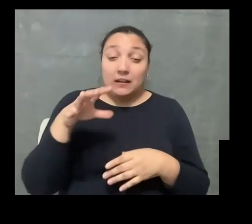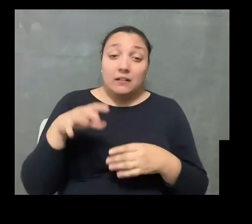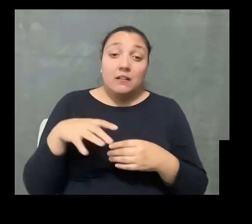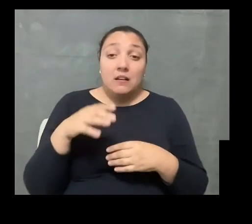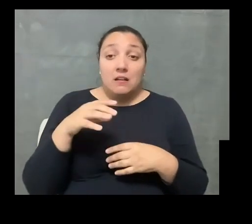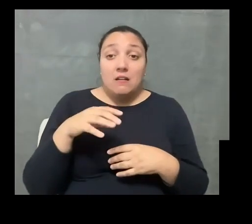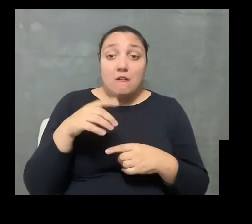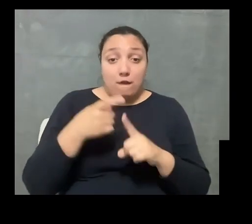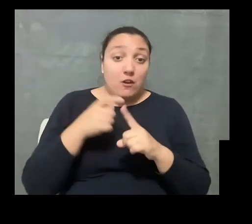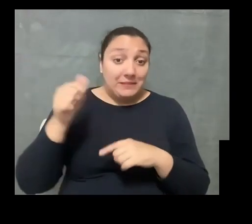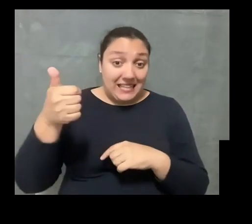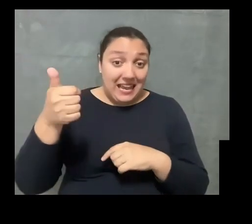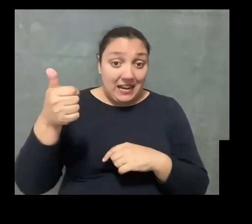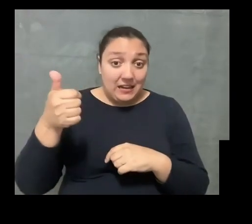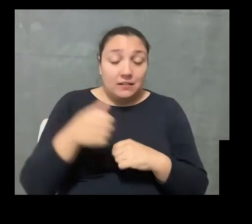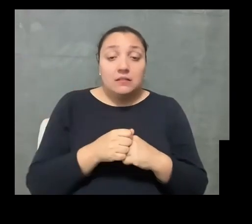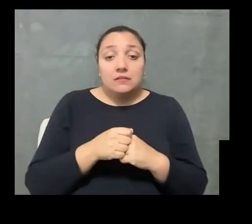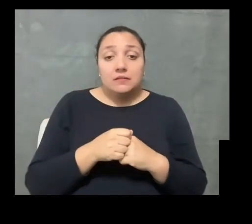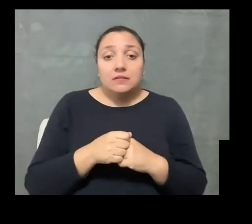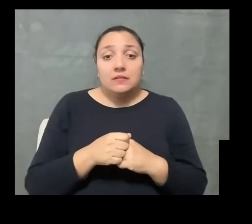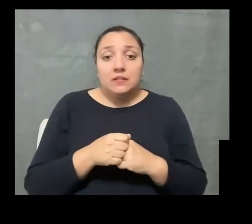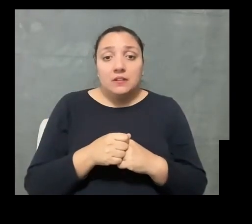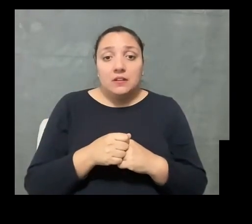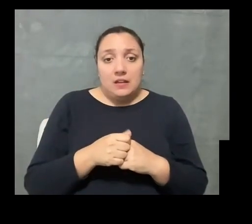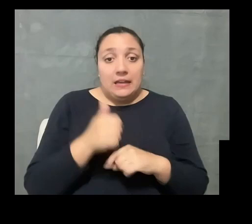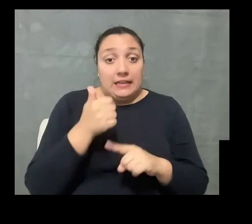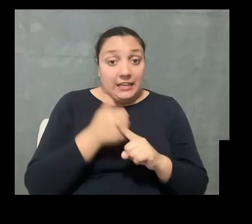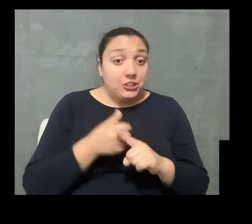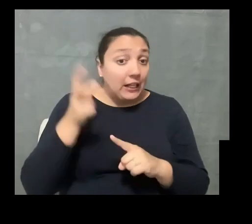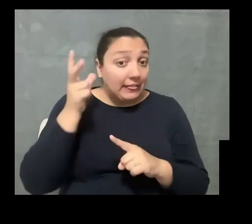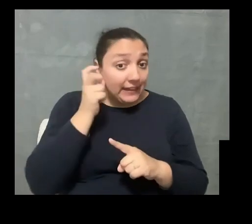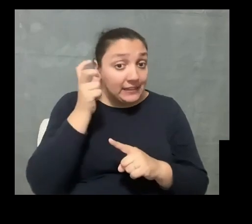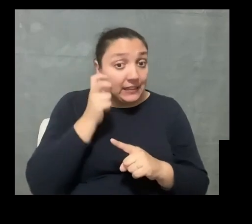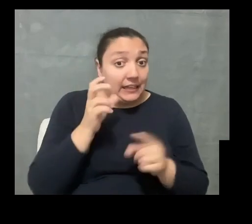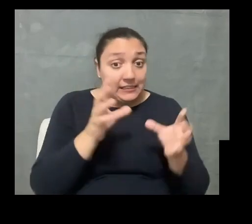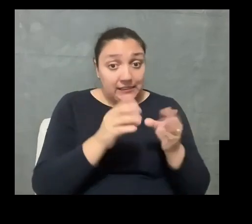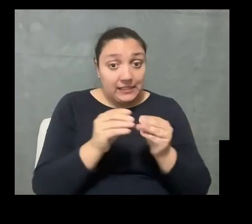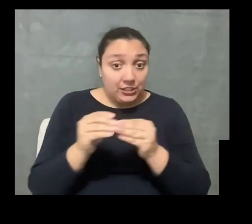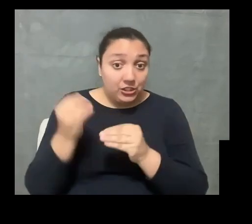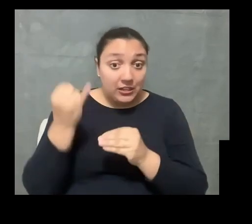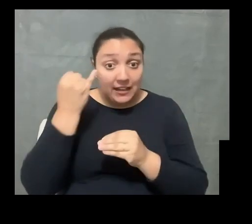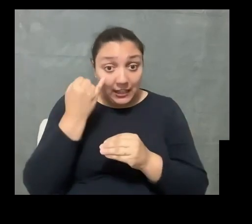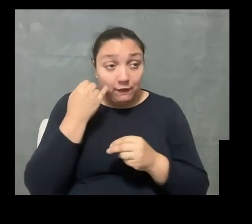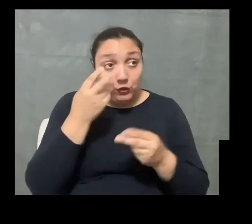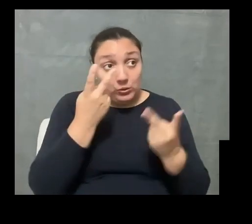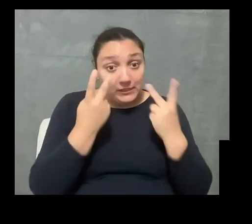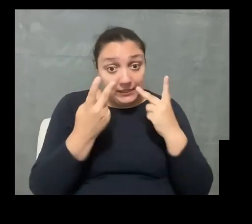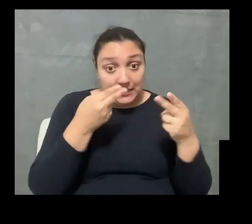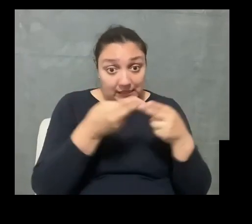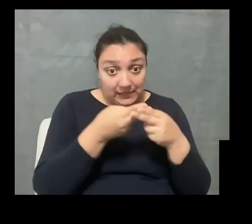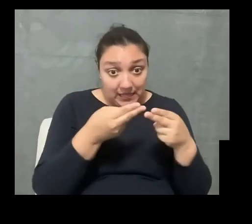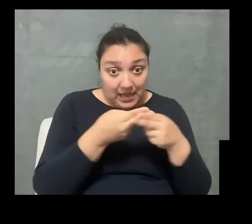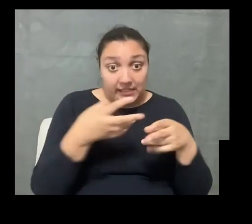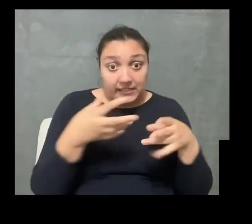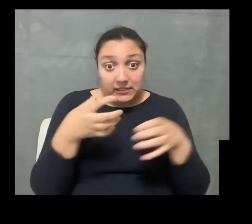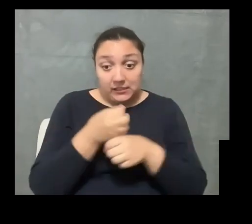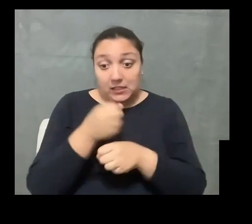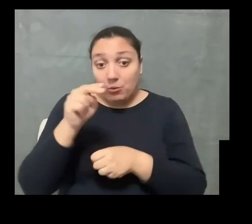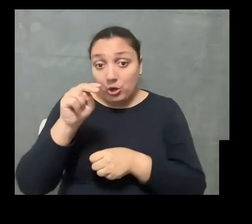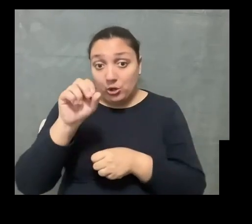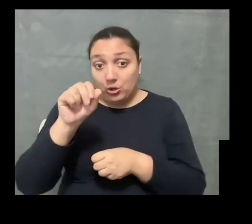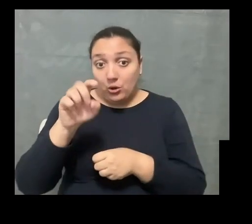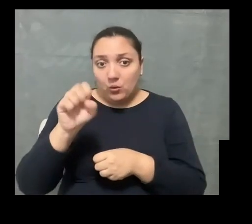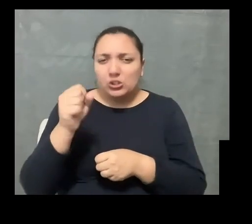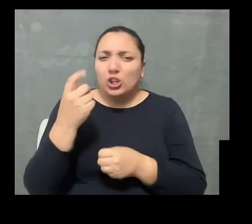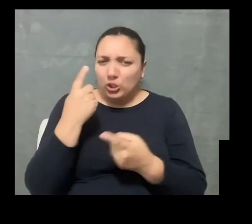each session are on our website. If you check out those slides and the summary notes, you'll start to understand the variations by region because we